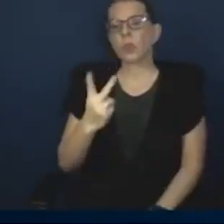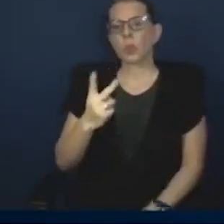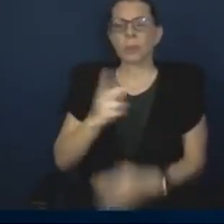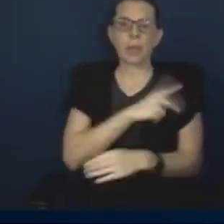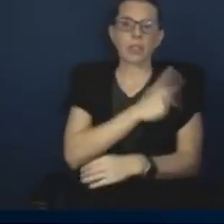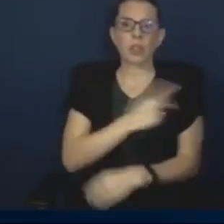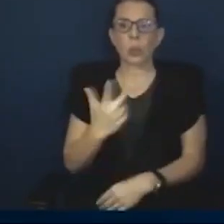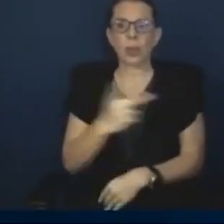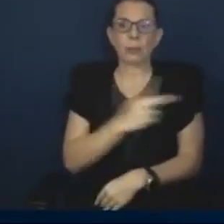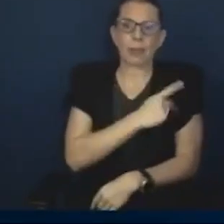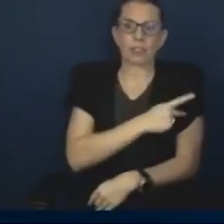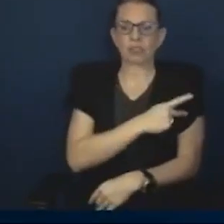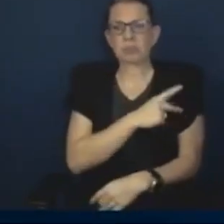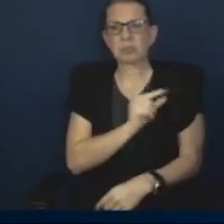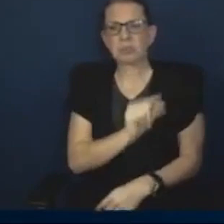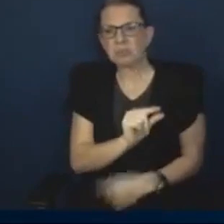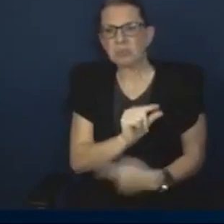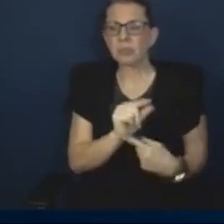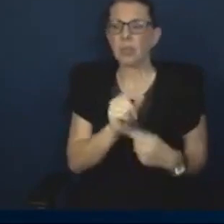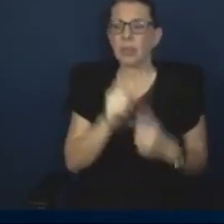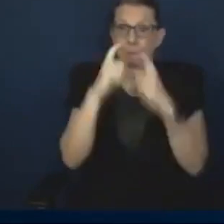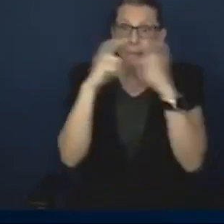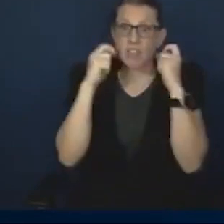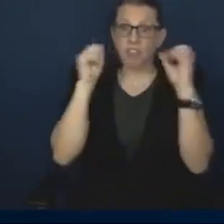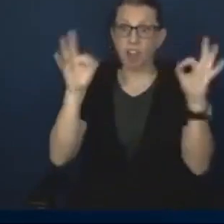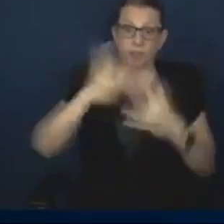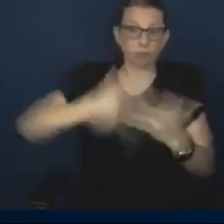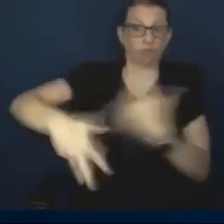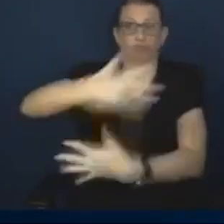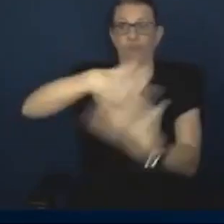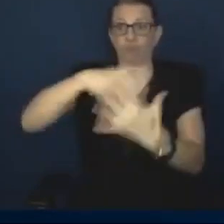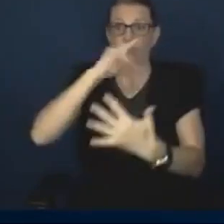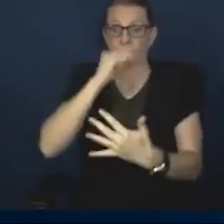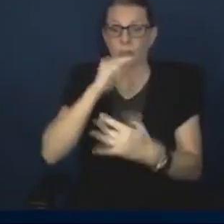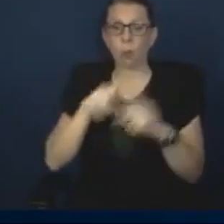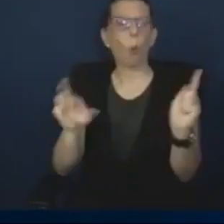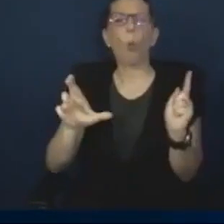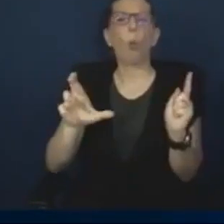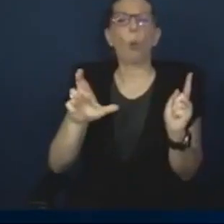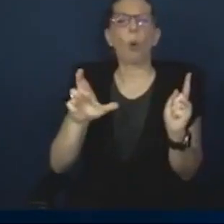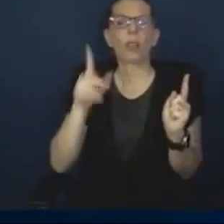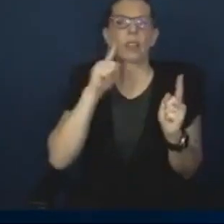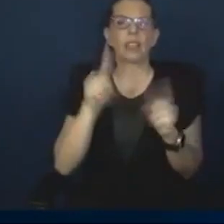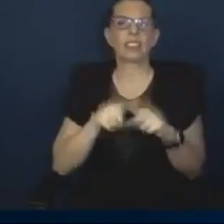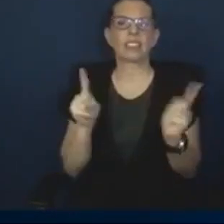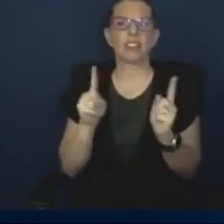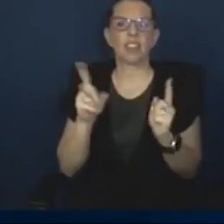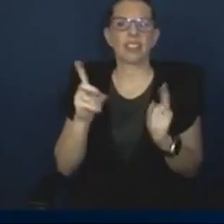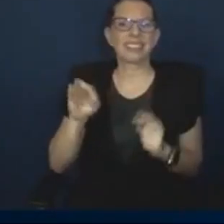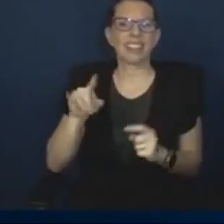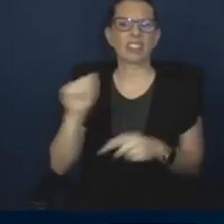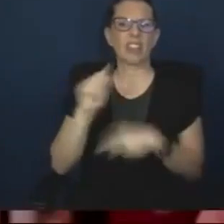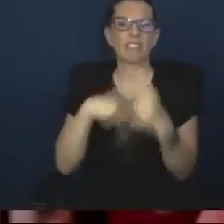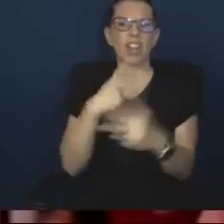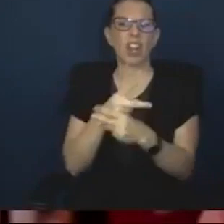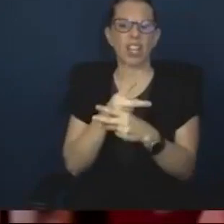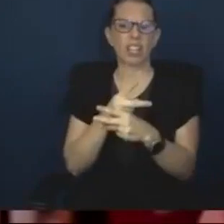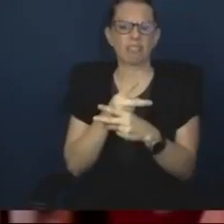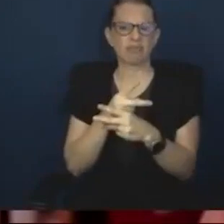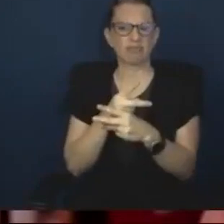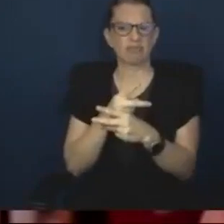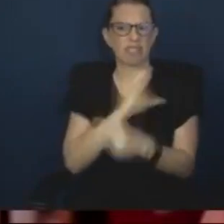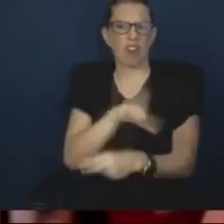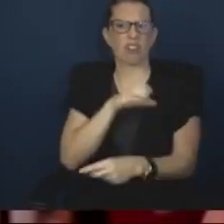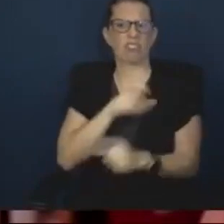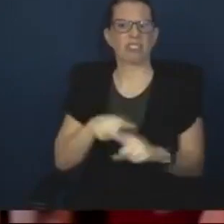masks came off and kids went all back together, or is that, do you think, some different characteristic of the Delta variant? I don't see that